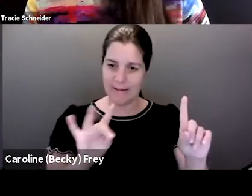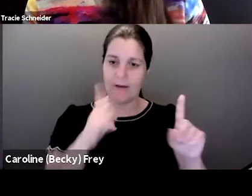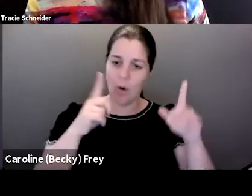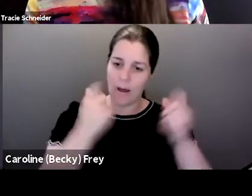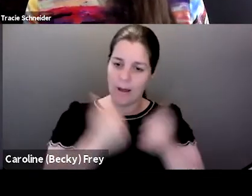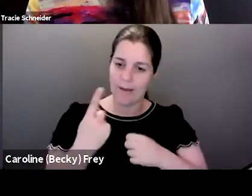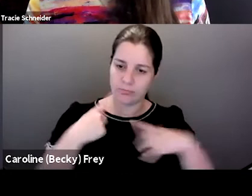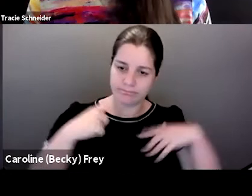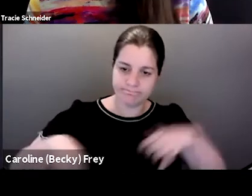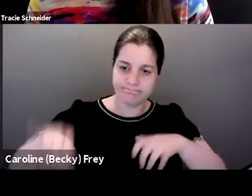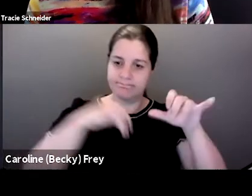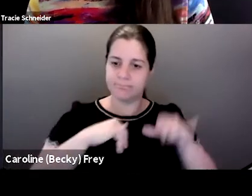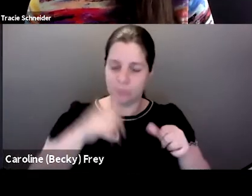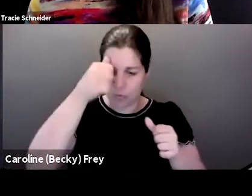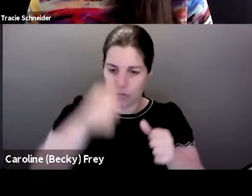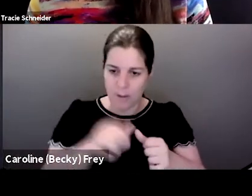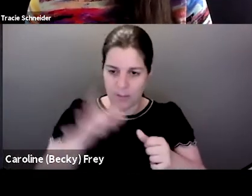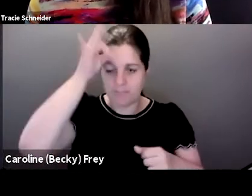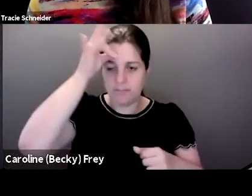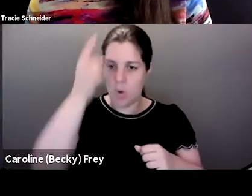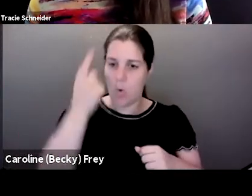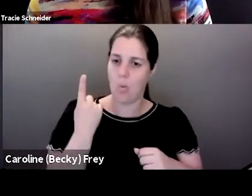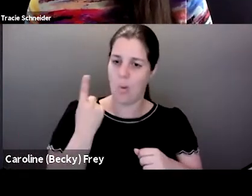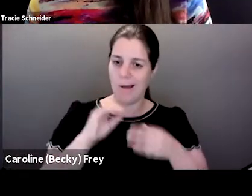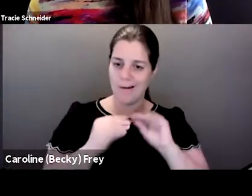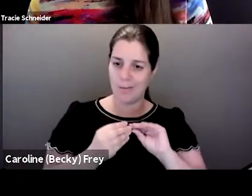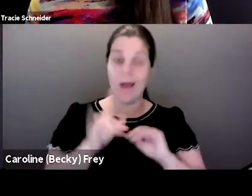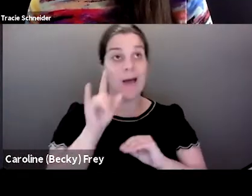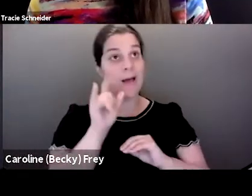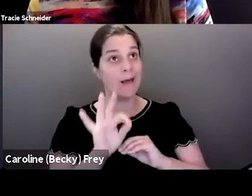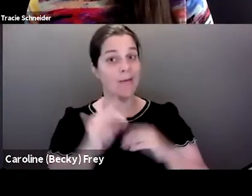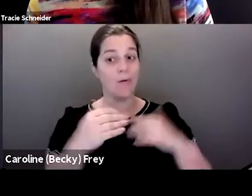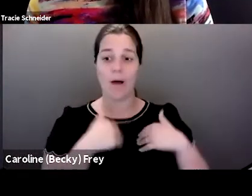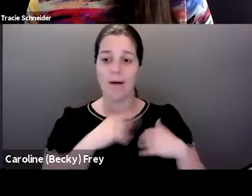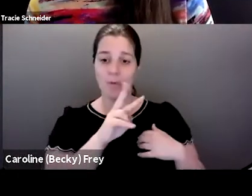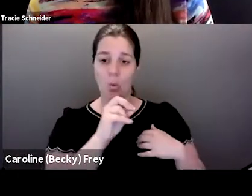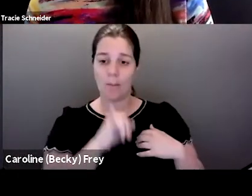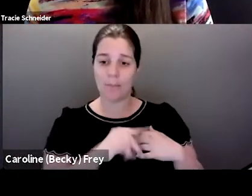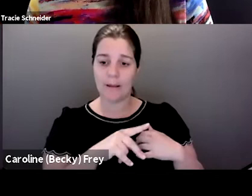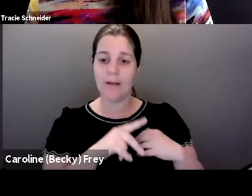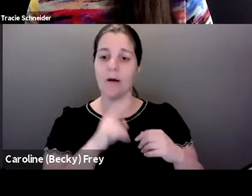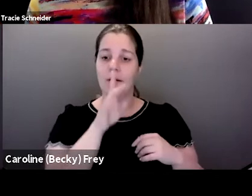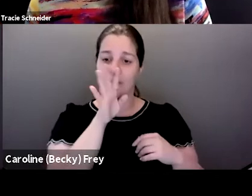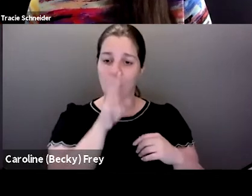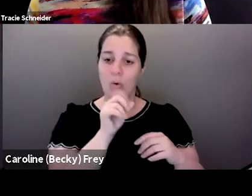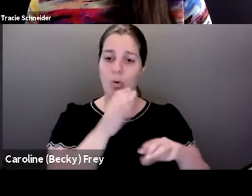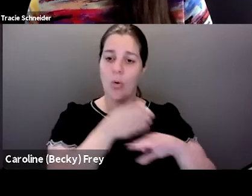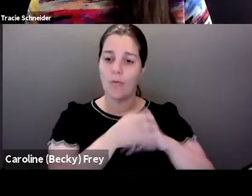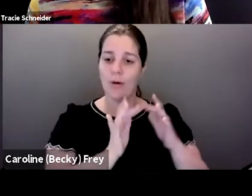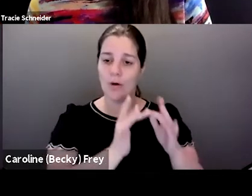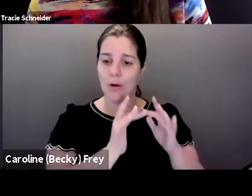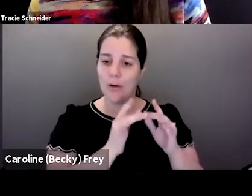And so whenever we roll out 988, if you have a VoIP or voice over IP